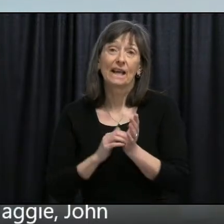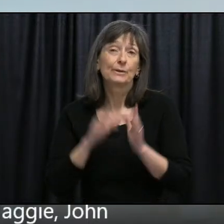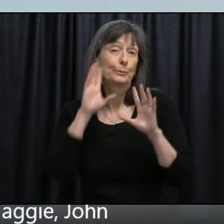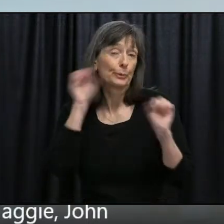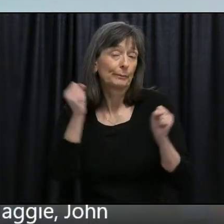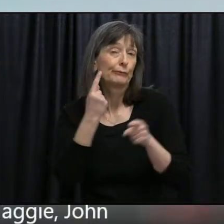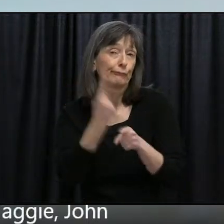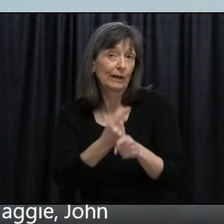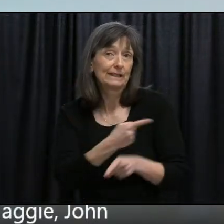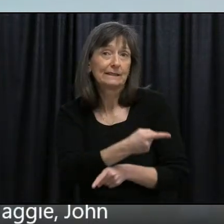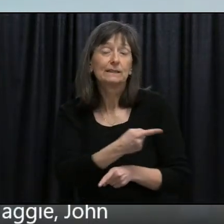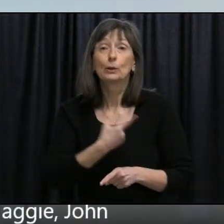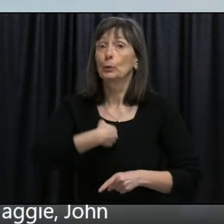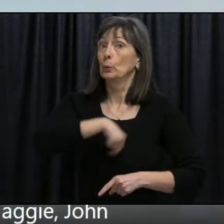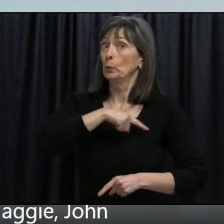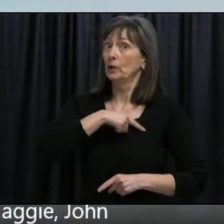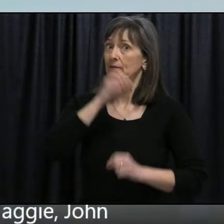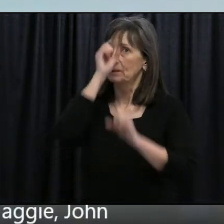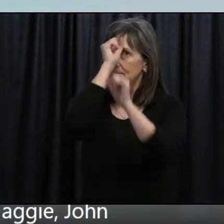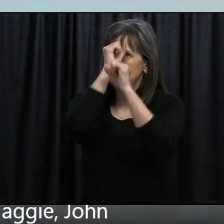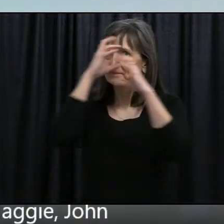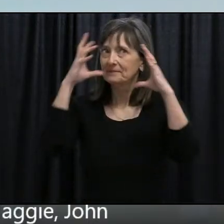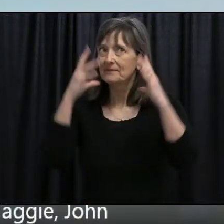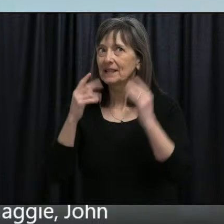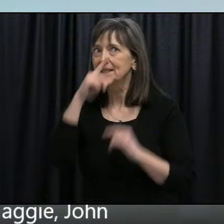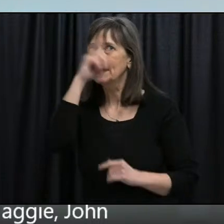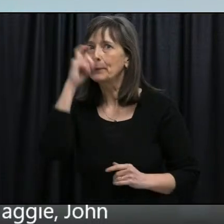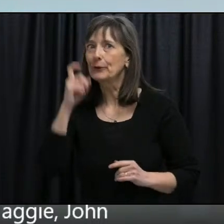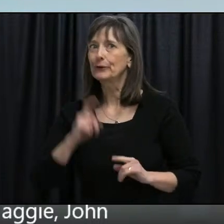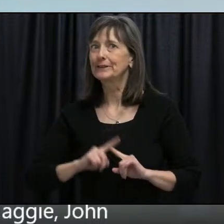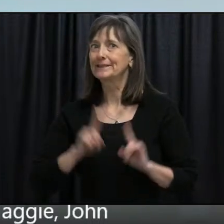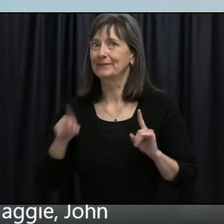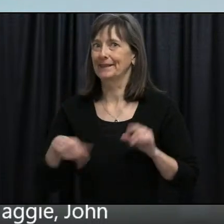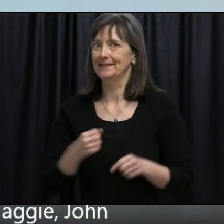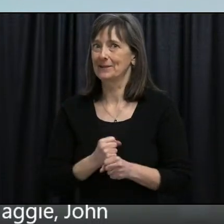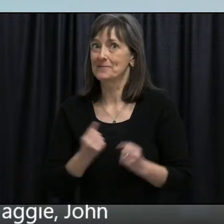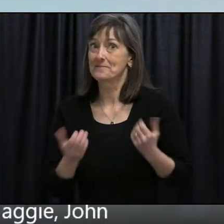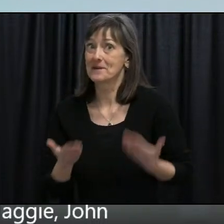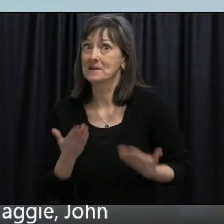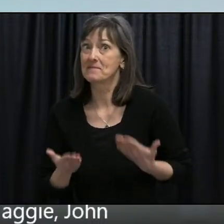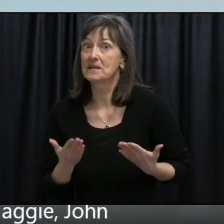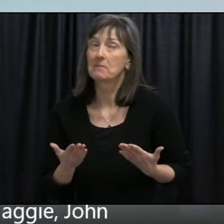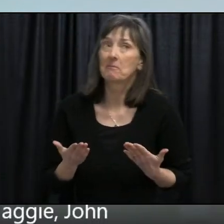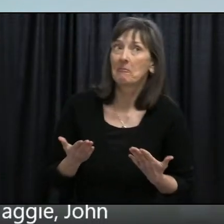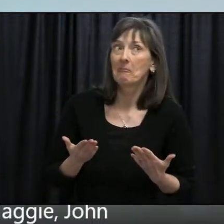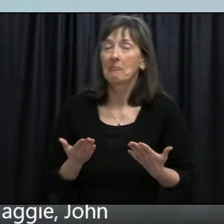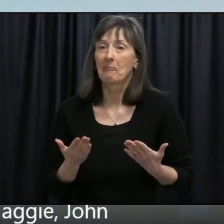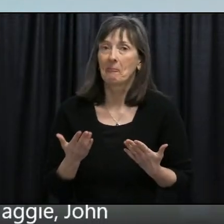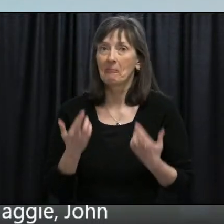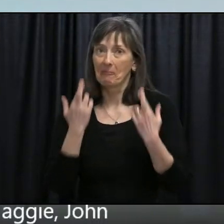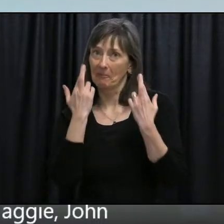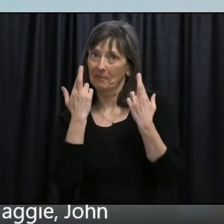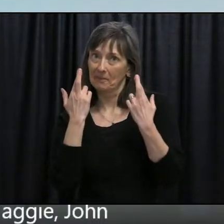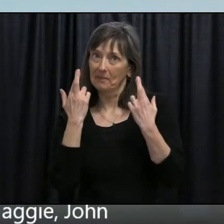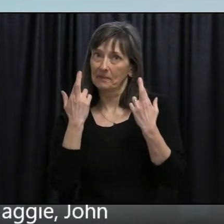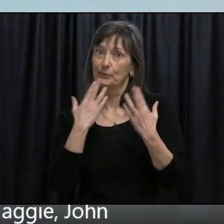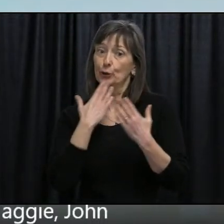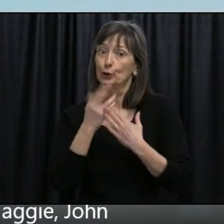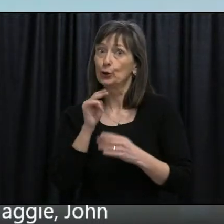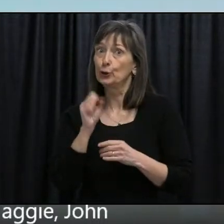very real vision of a new summer, and it's becoming more concrete as the days pass and the good news